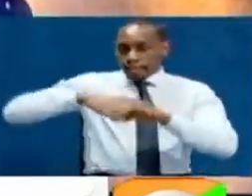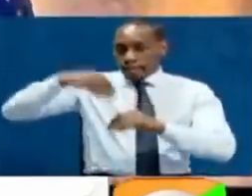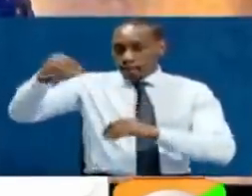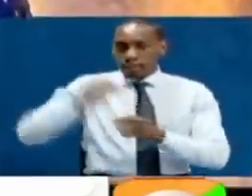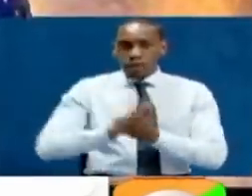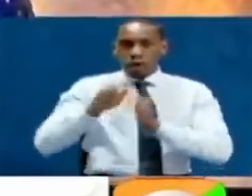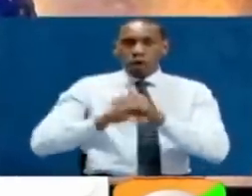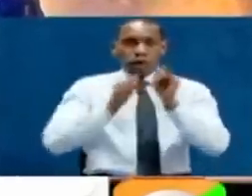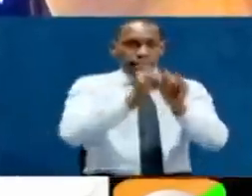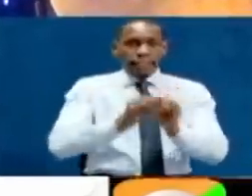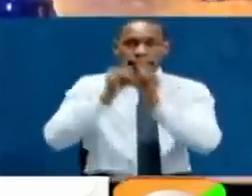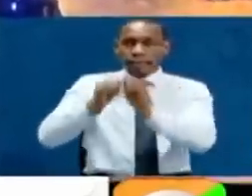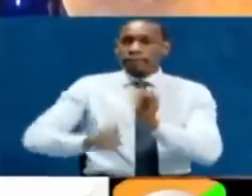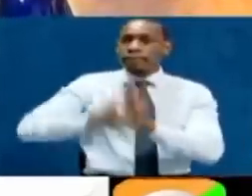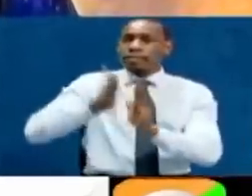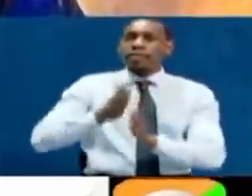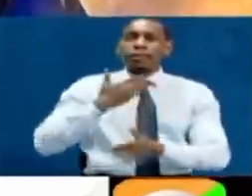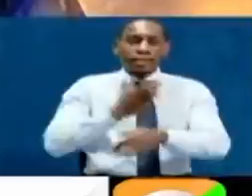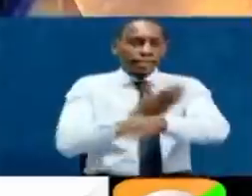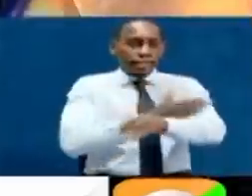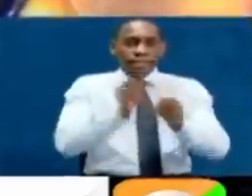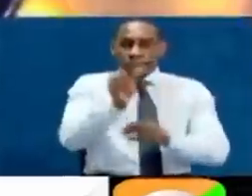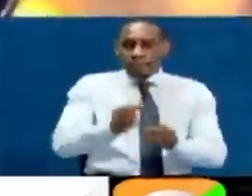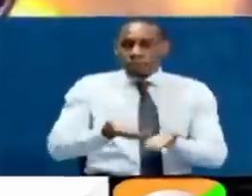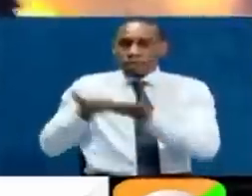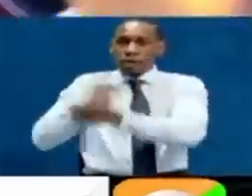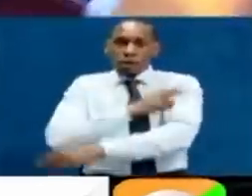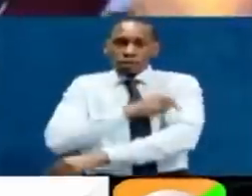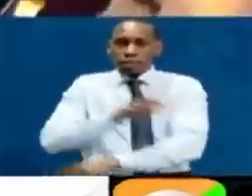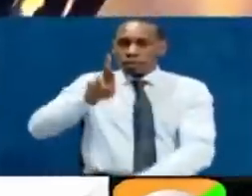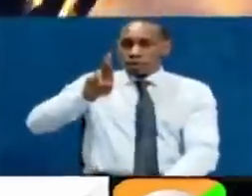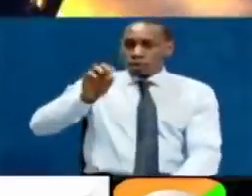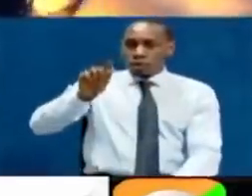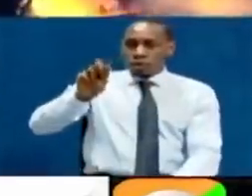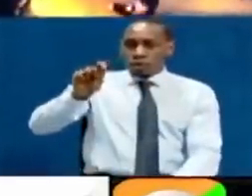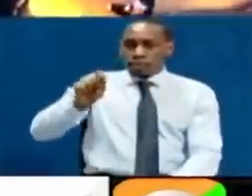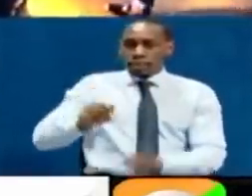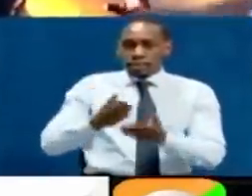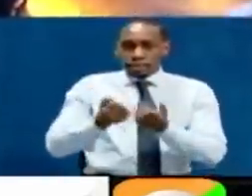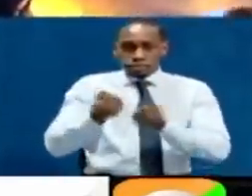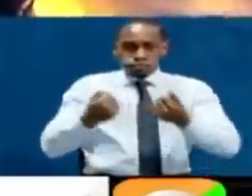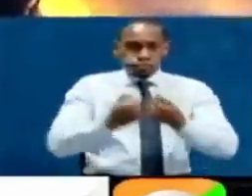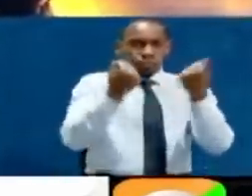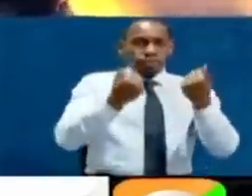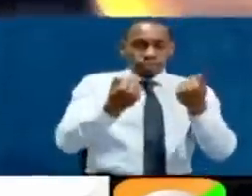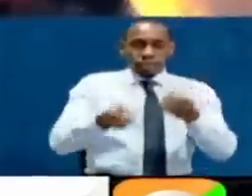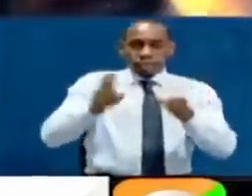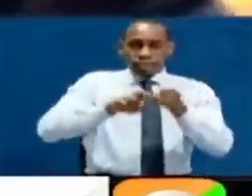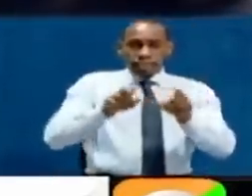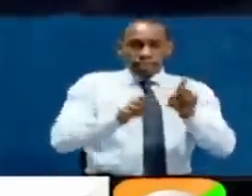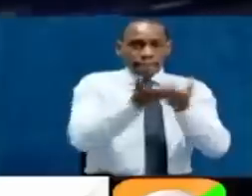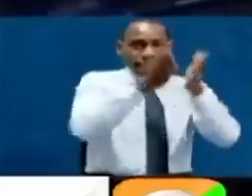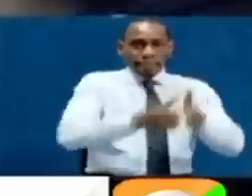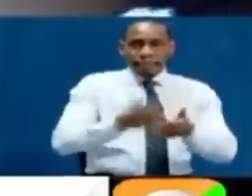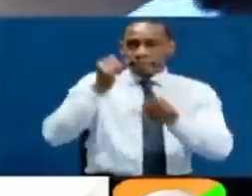Outside, all the individuals are in a haste to take the injured man to hospital. Robert Ouko is almost knocked down by the vehicle carrying Omwenga.